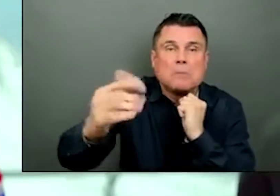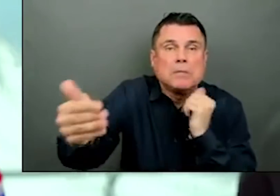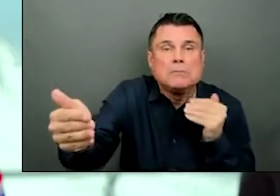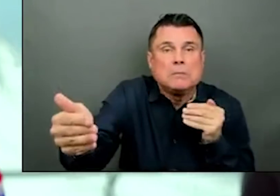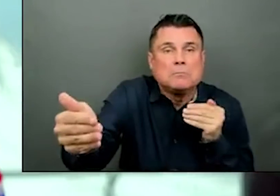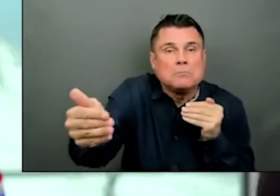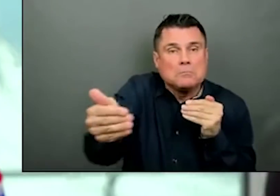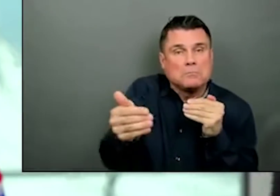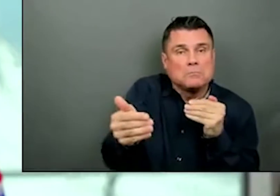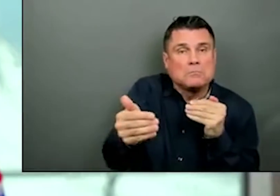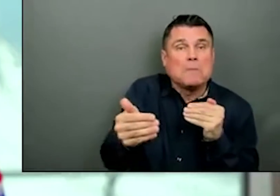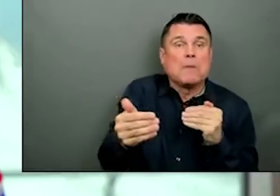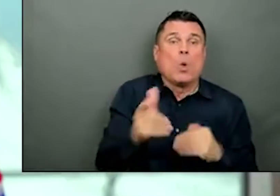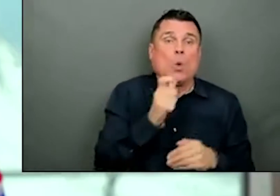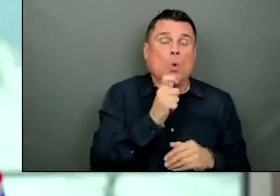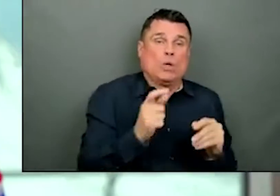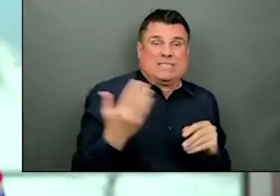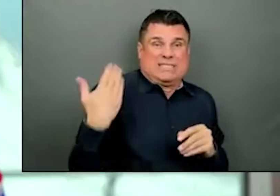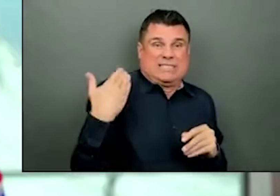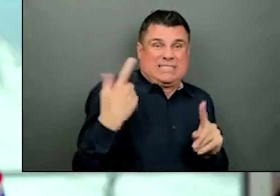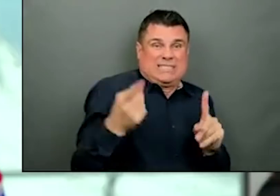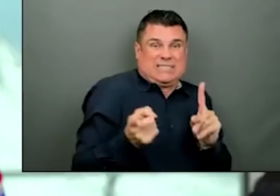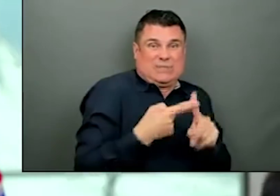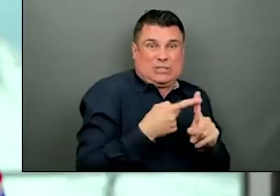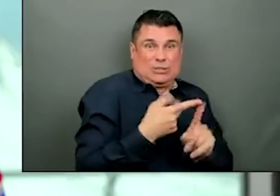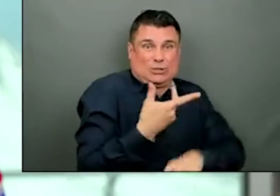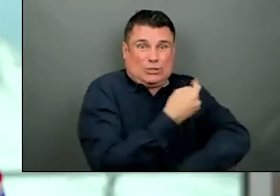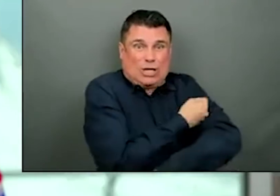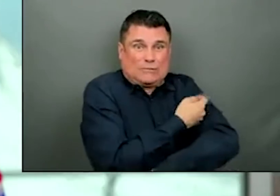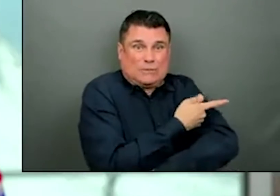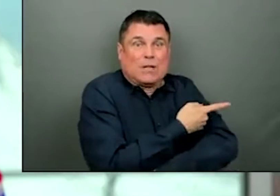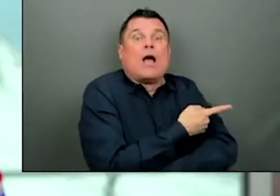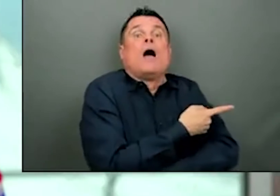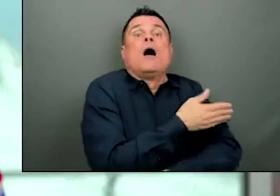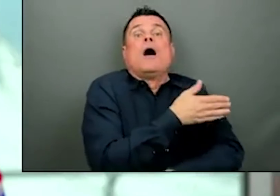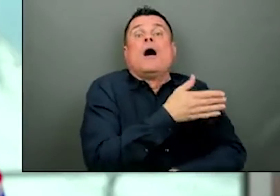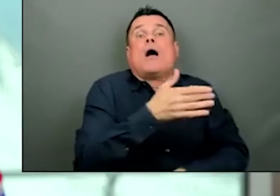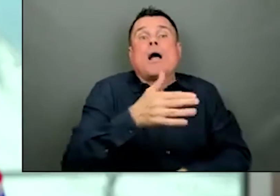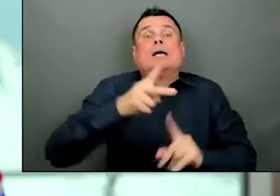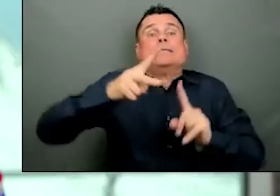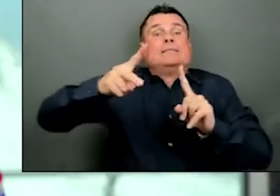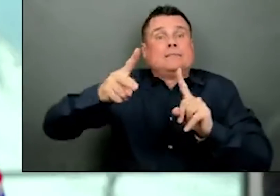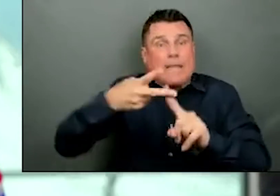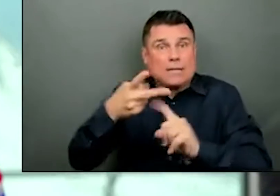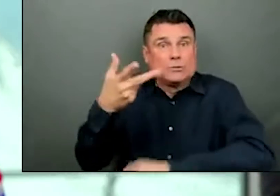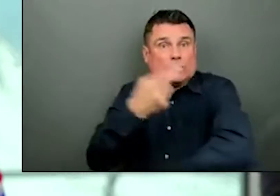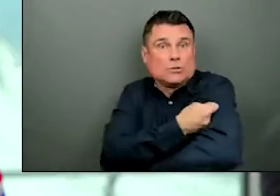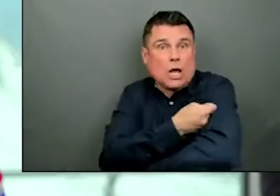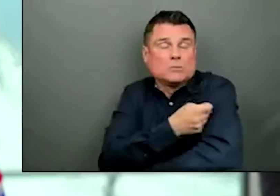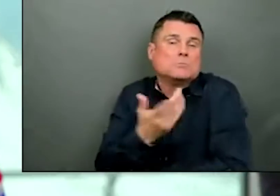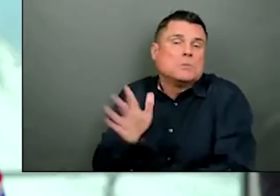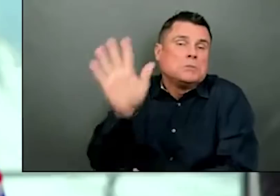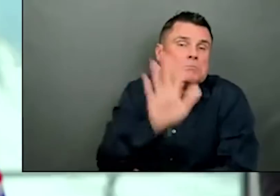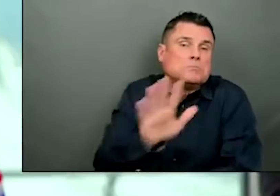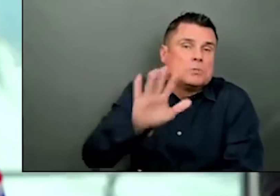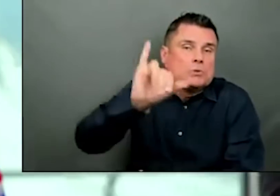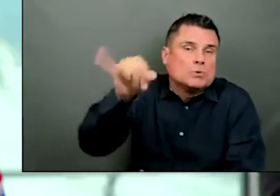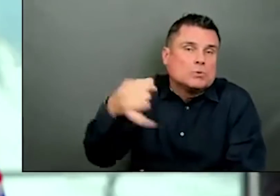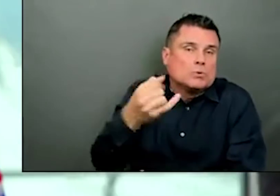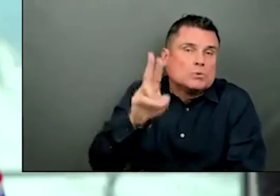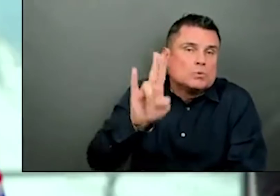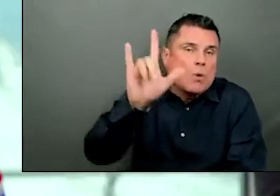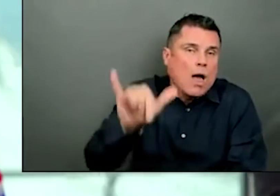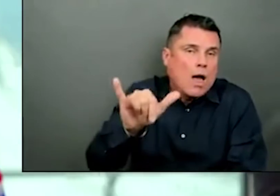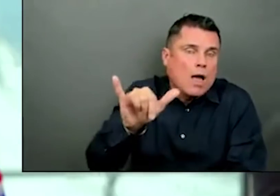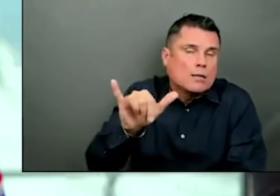will continue to follow is whether extending that interval actually has some benefits to people. And we've seen that